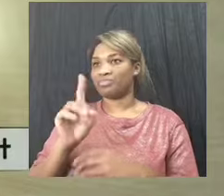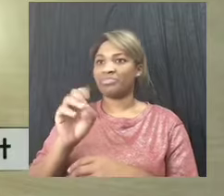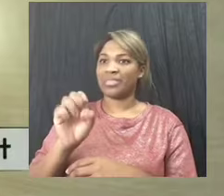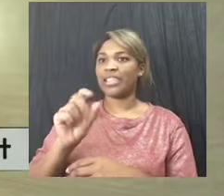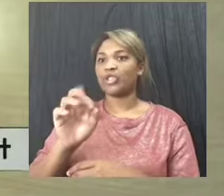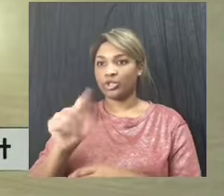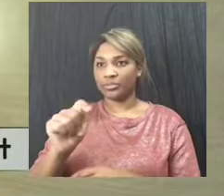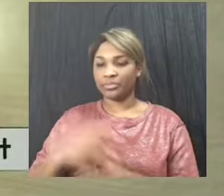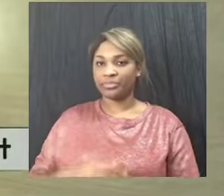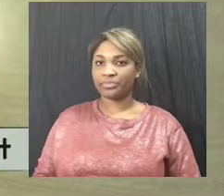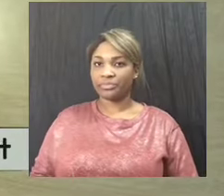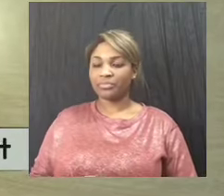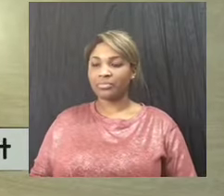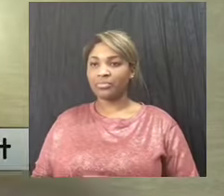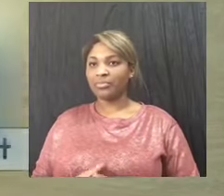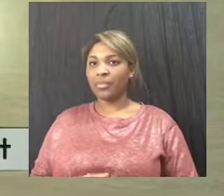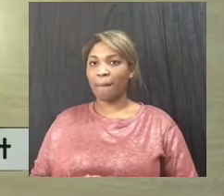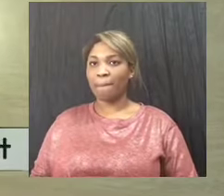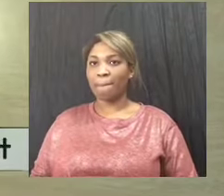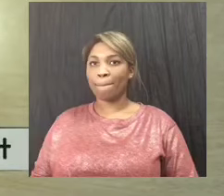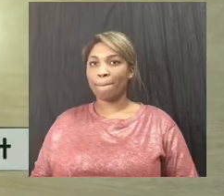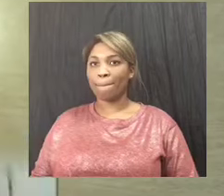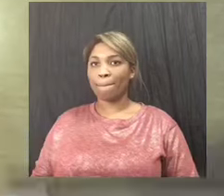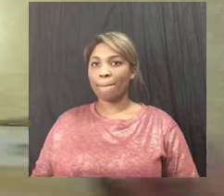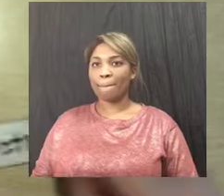How about